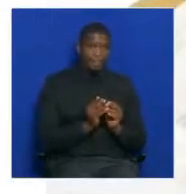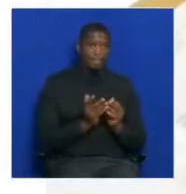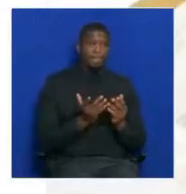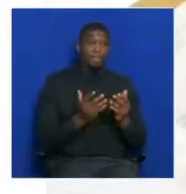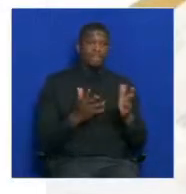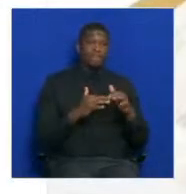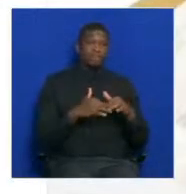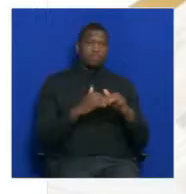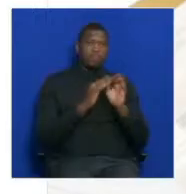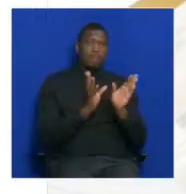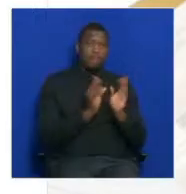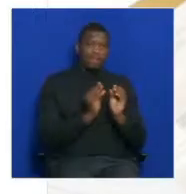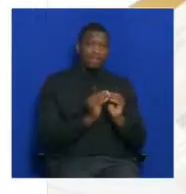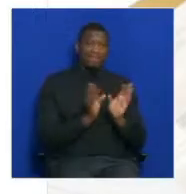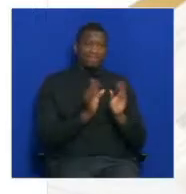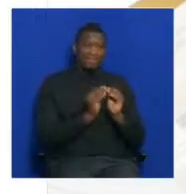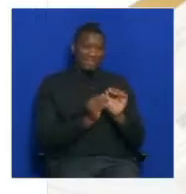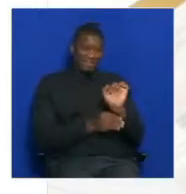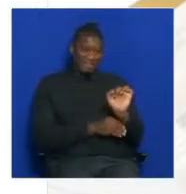which,